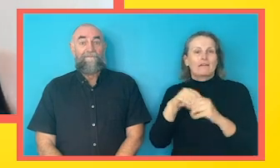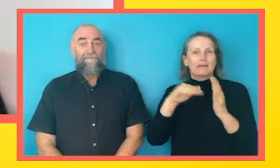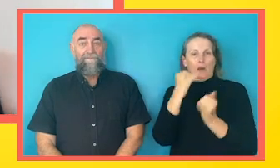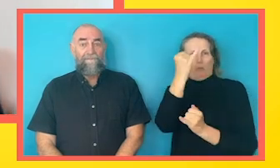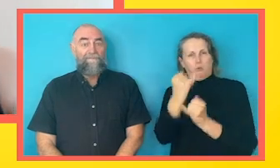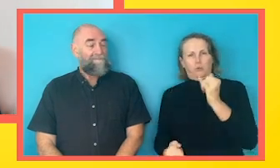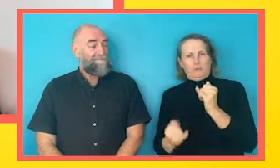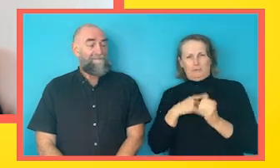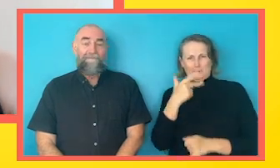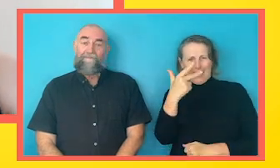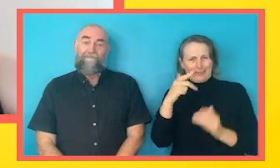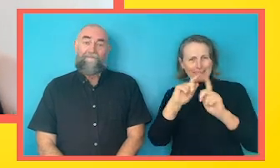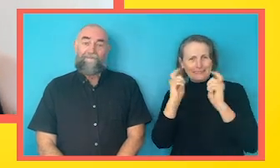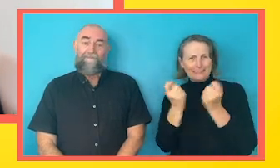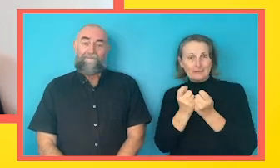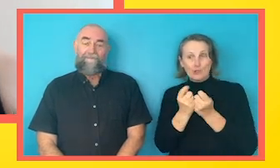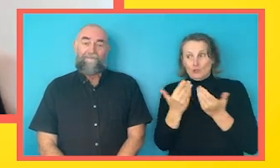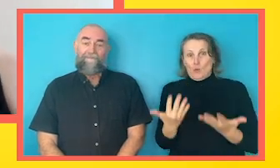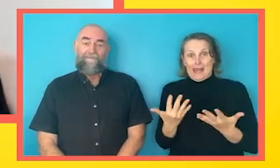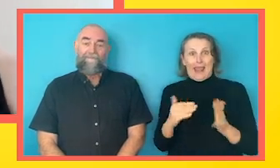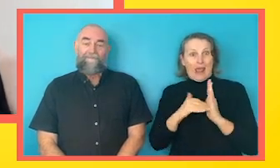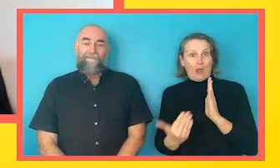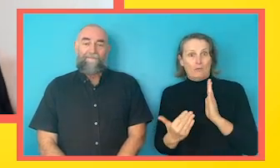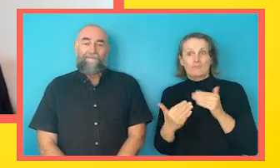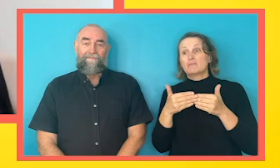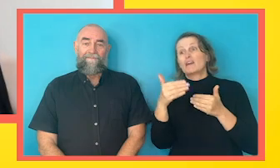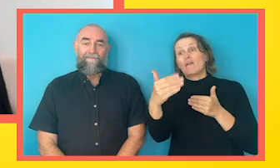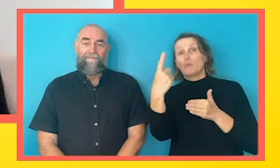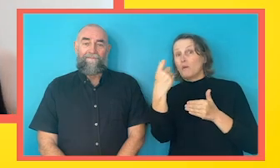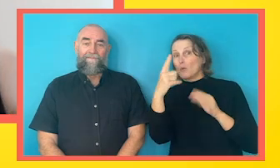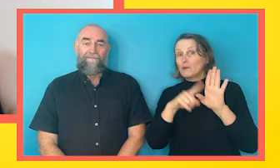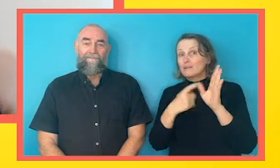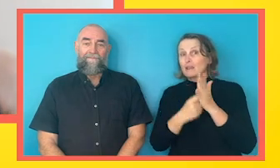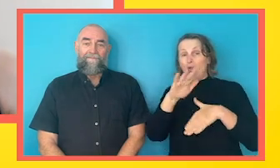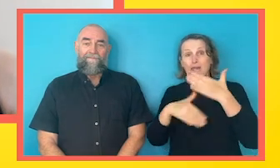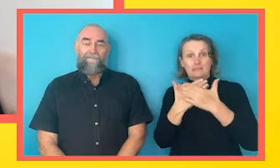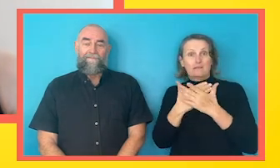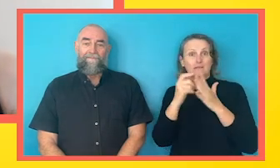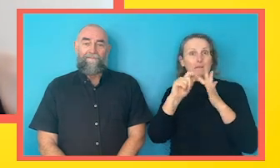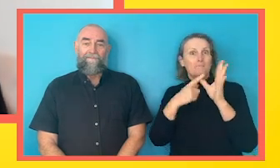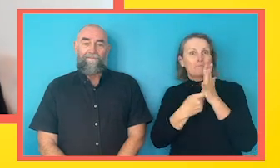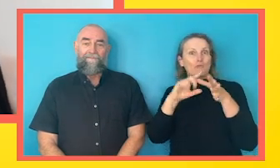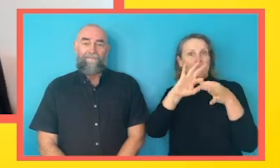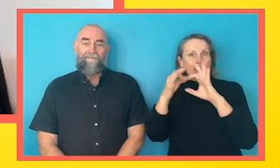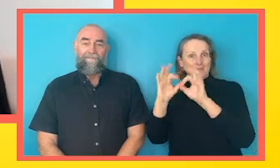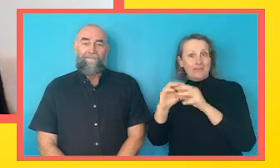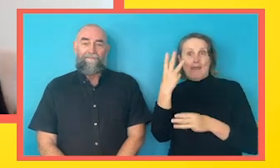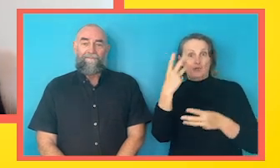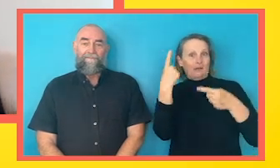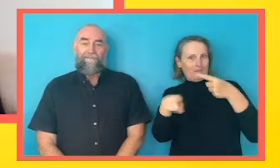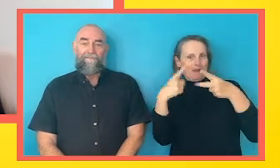even more ruthless. So currently, with about a year out from the Games, we only have 3 of the 8 teams